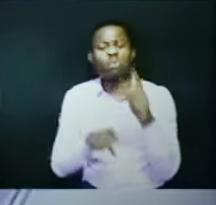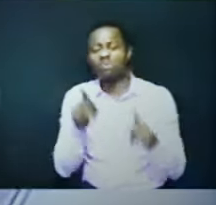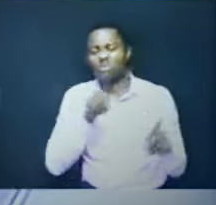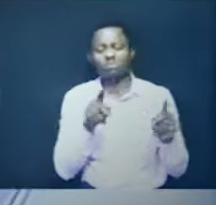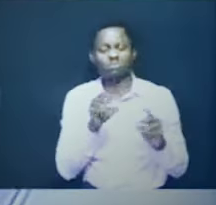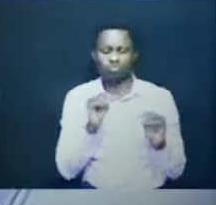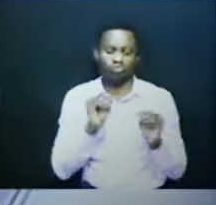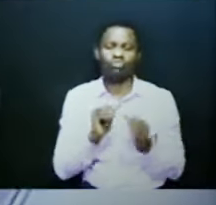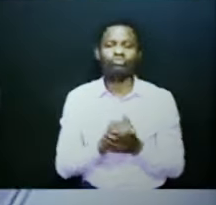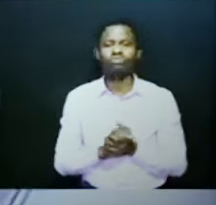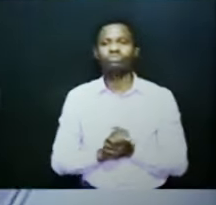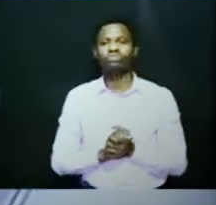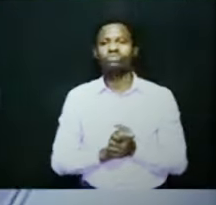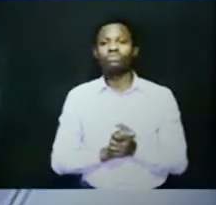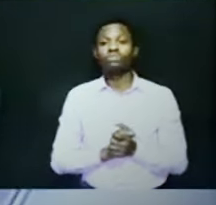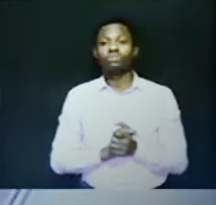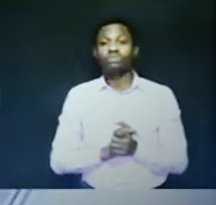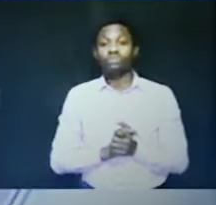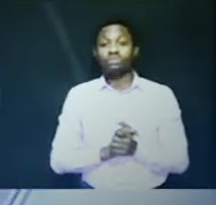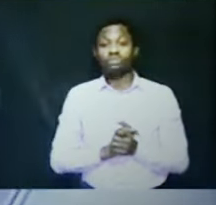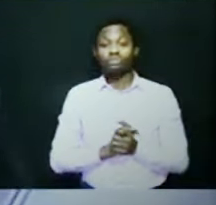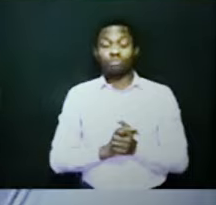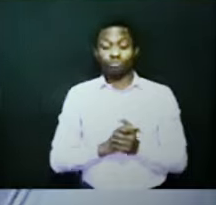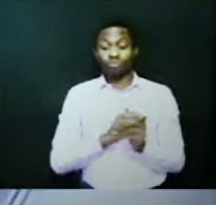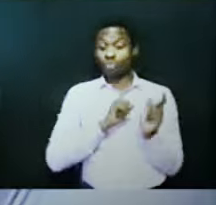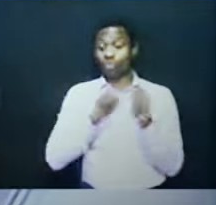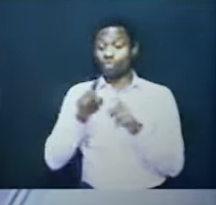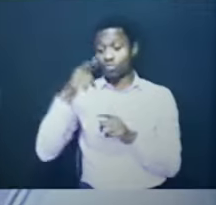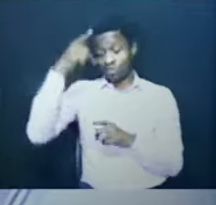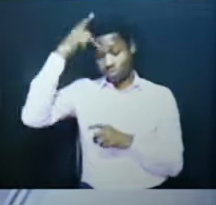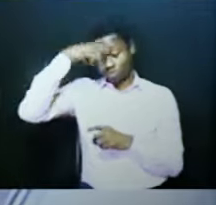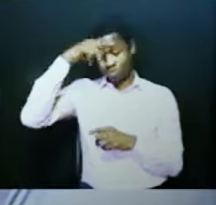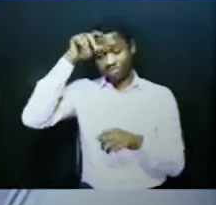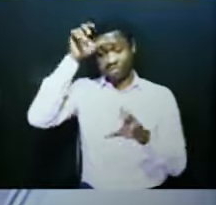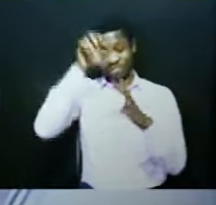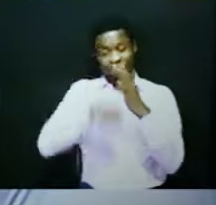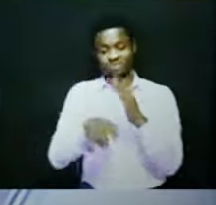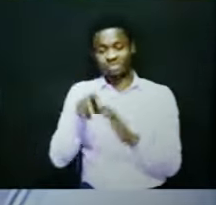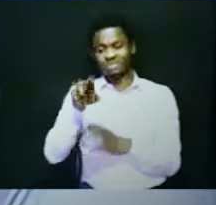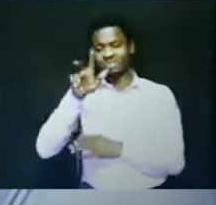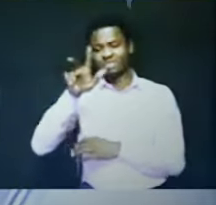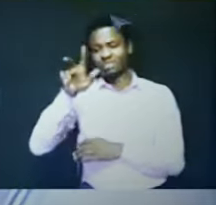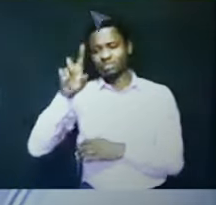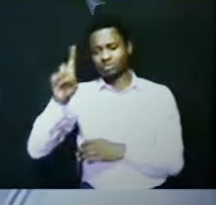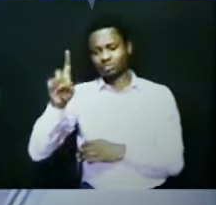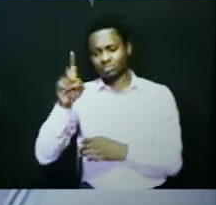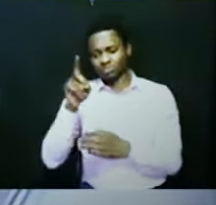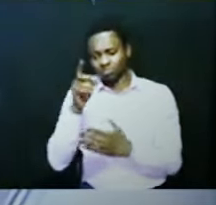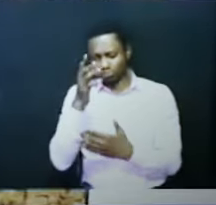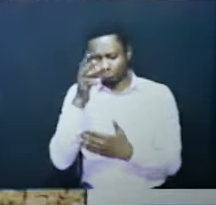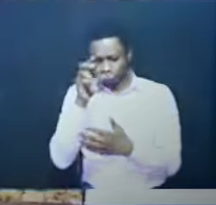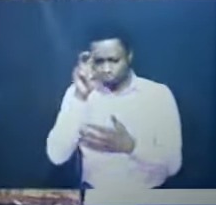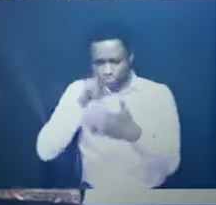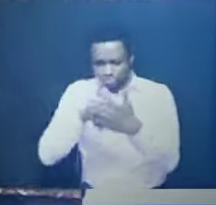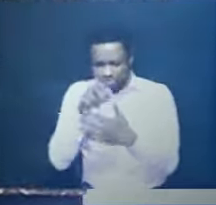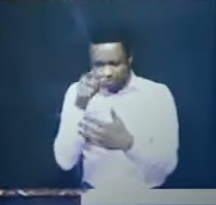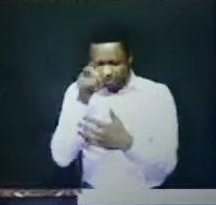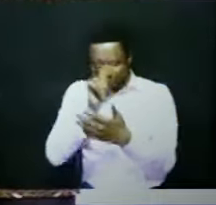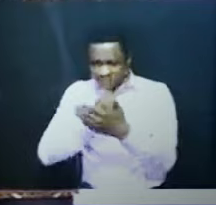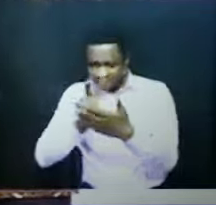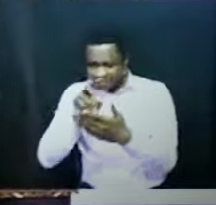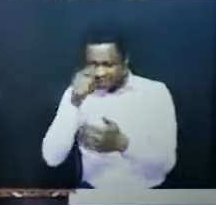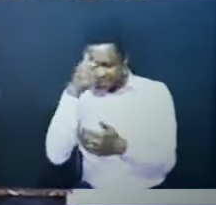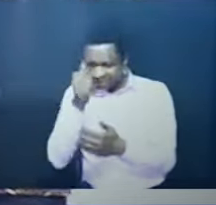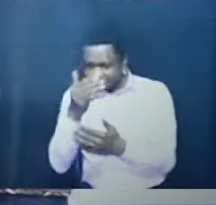me amen. Enyem papa hwe kwa anim. Now when you go to Proverbs 31 from verse 10 to 20. So o come busem